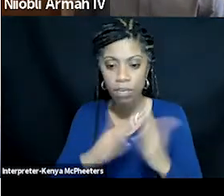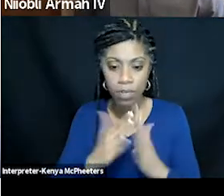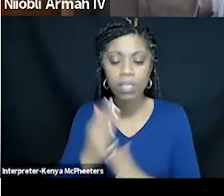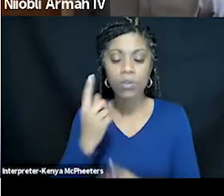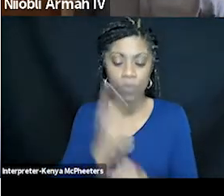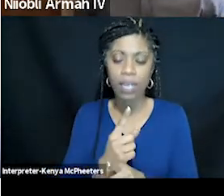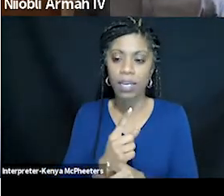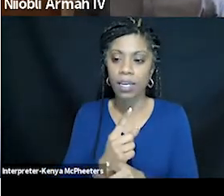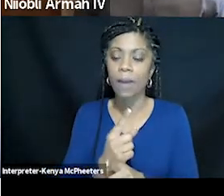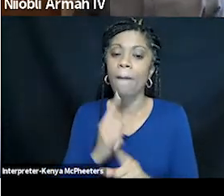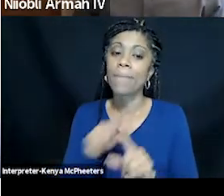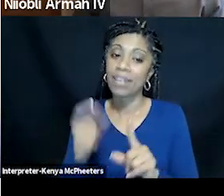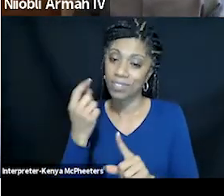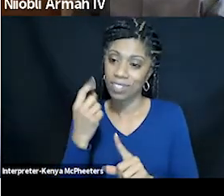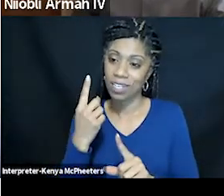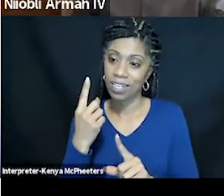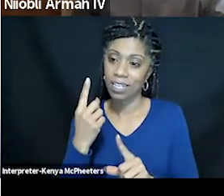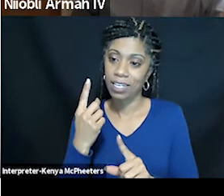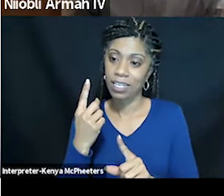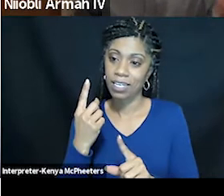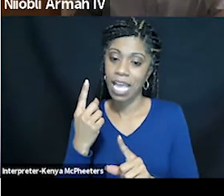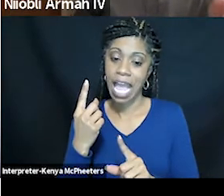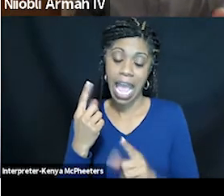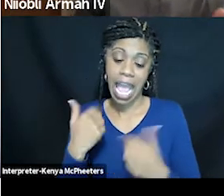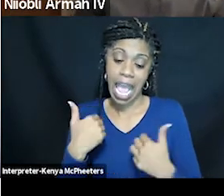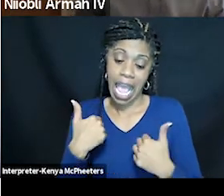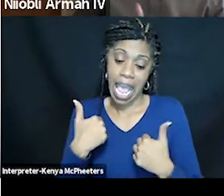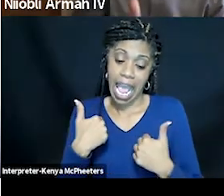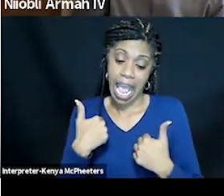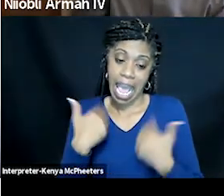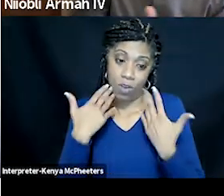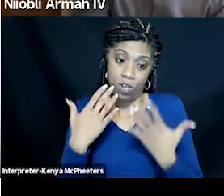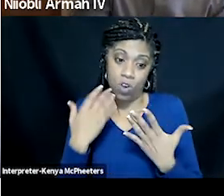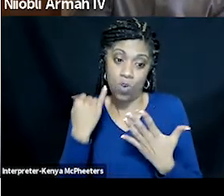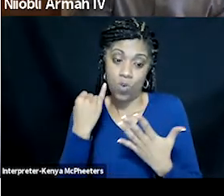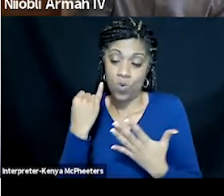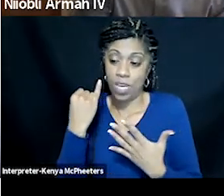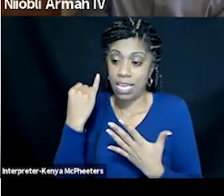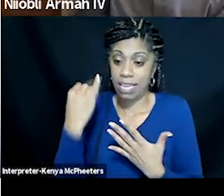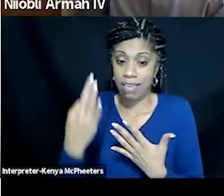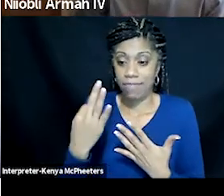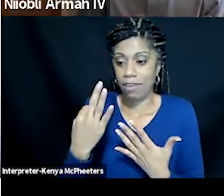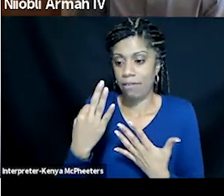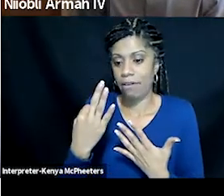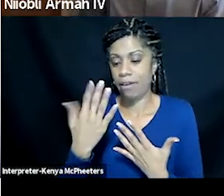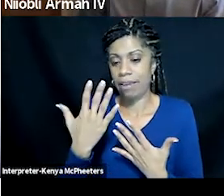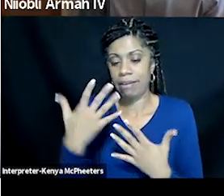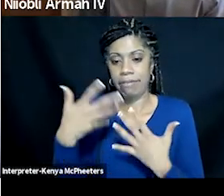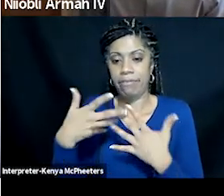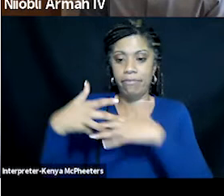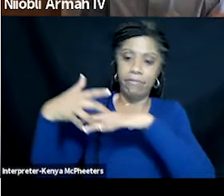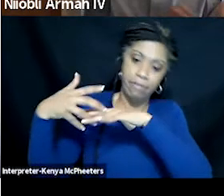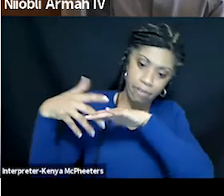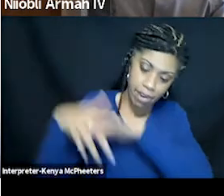any grassroots leaders that may or may not be on this webinar right now. And so let me push that even further what I'm saying. When we're